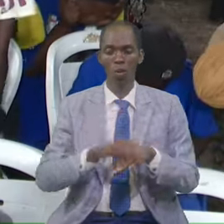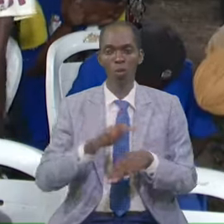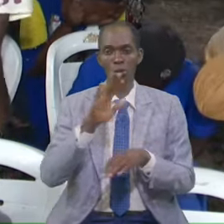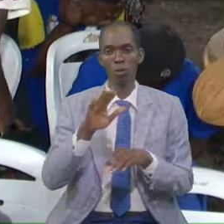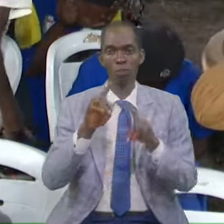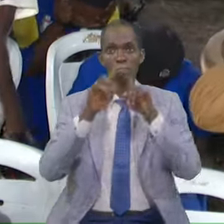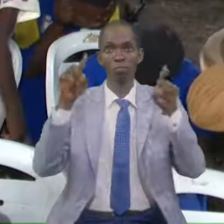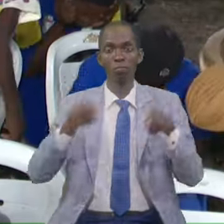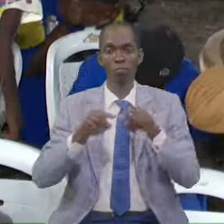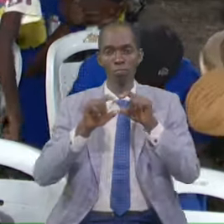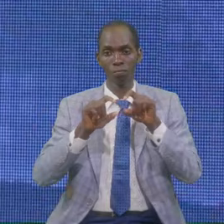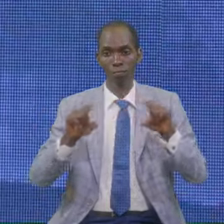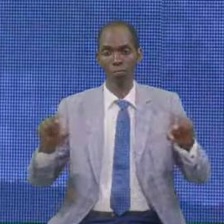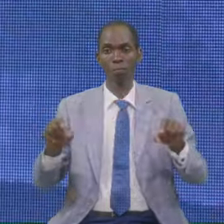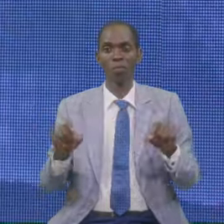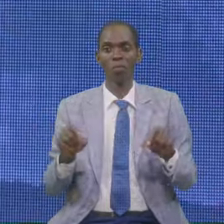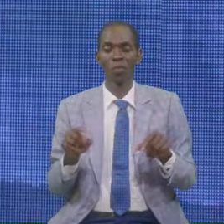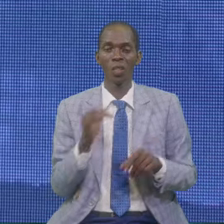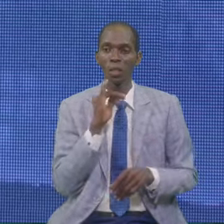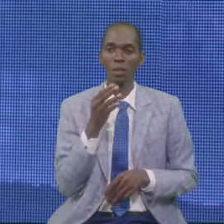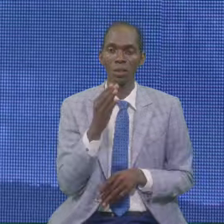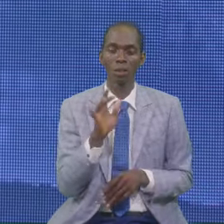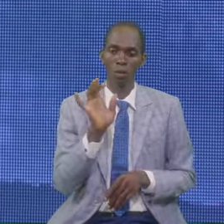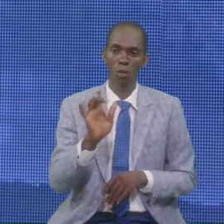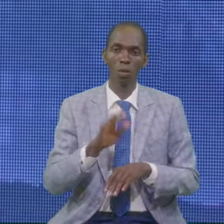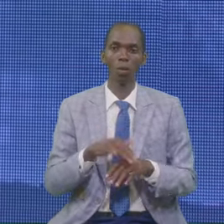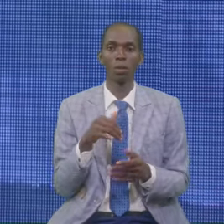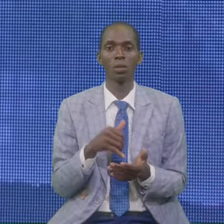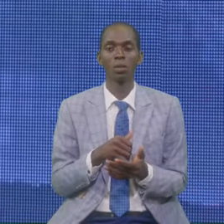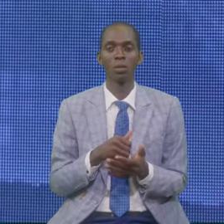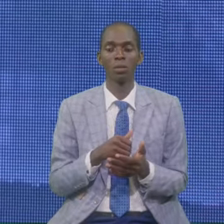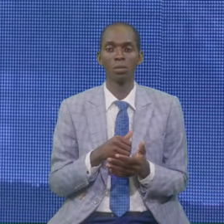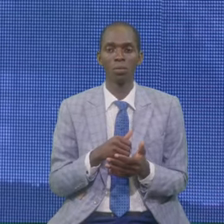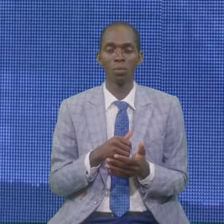You click or you visit the link